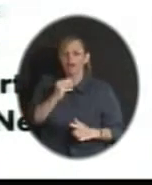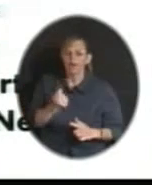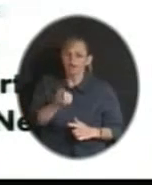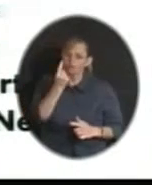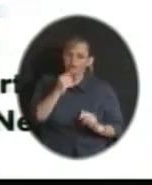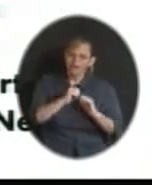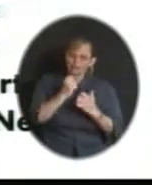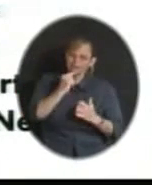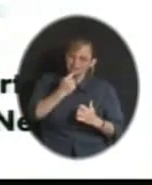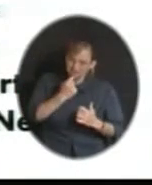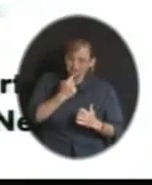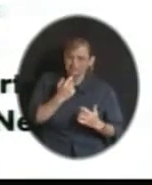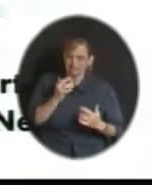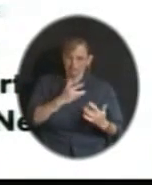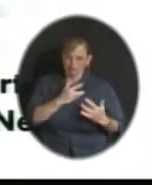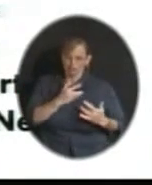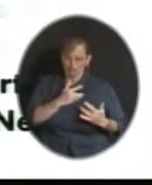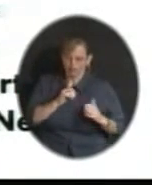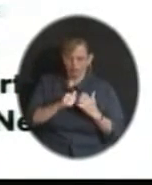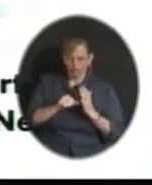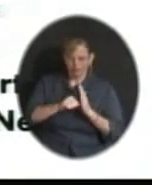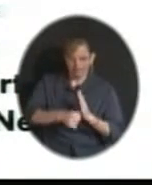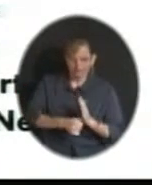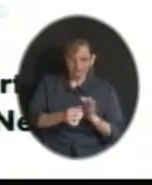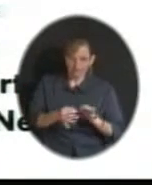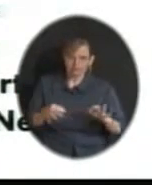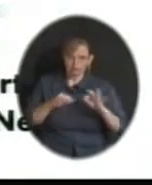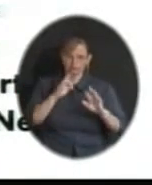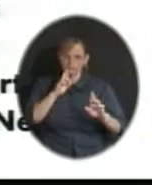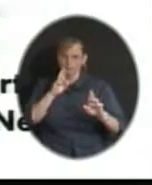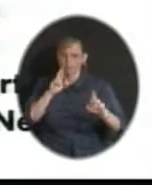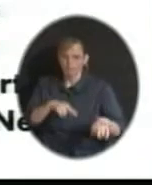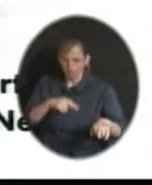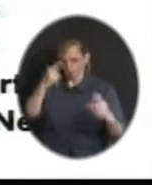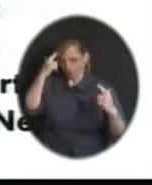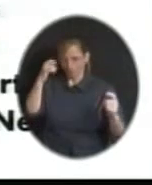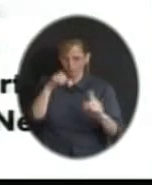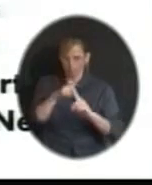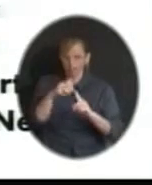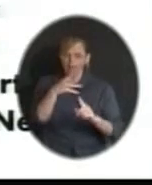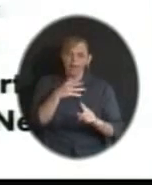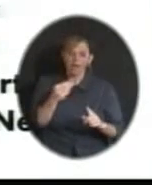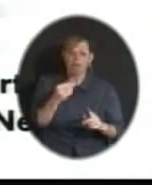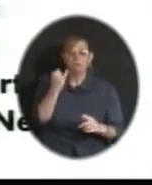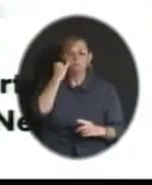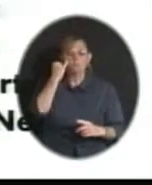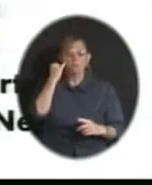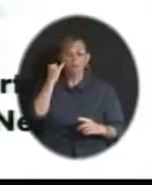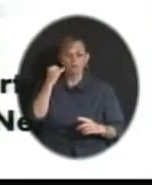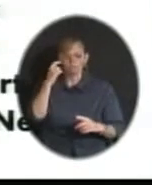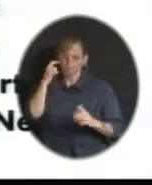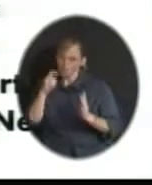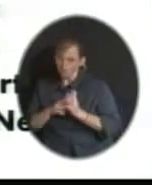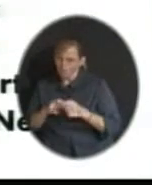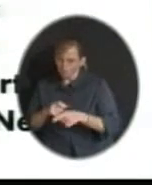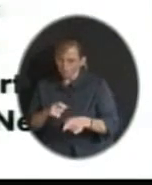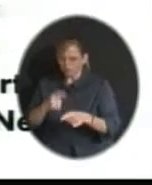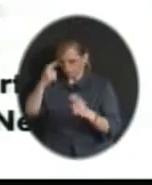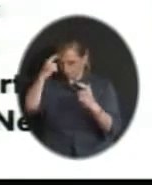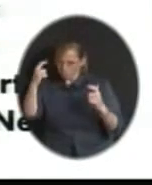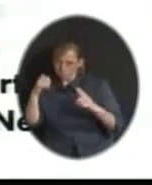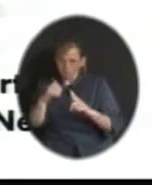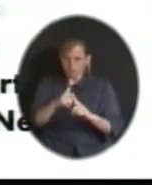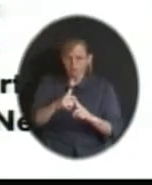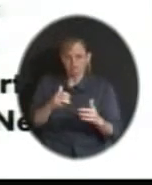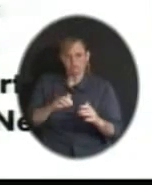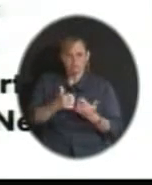concern, how do we emphasize the importance of reporting, and what are the consequences if bullying occurs, what are the